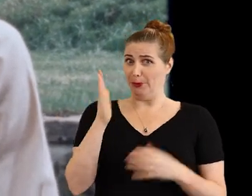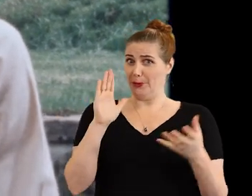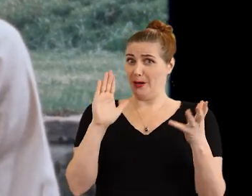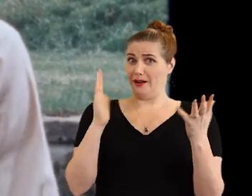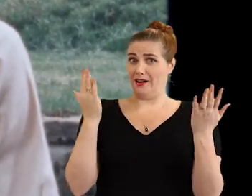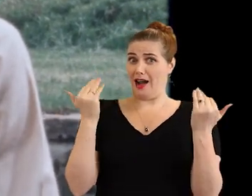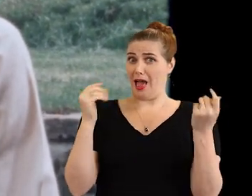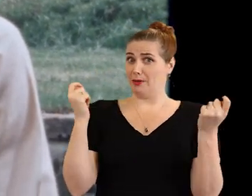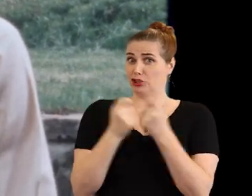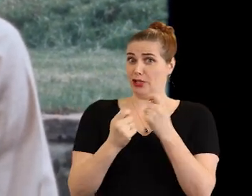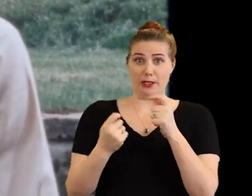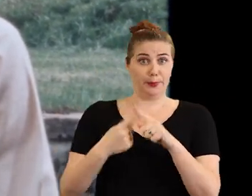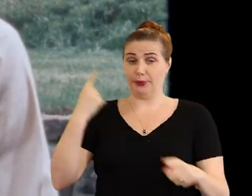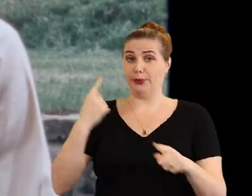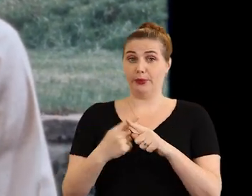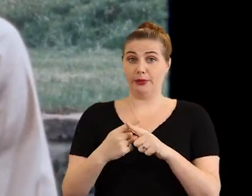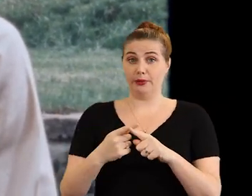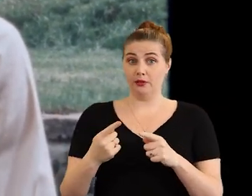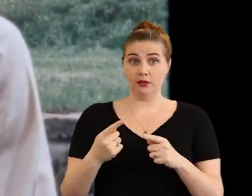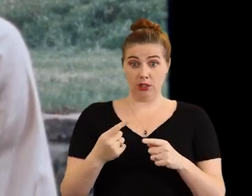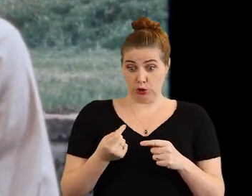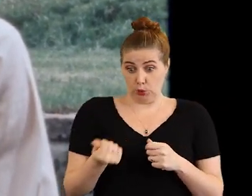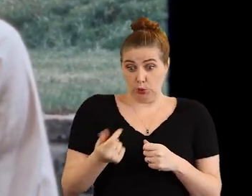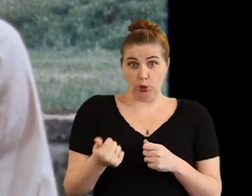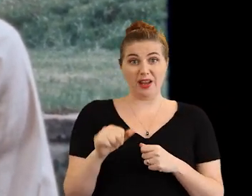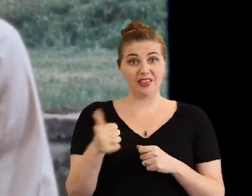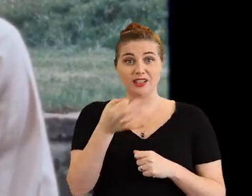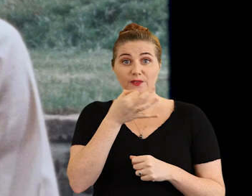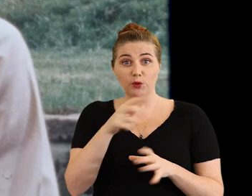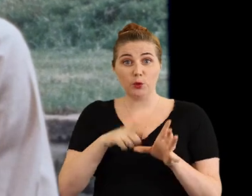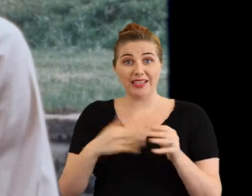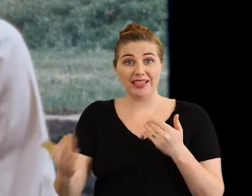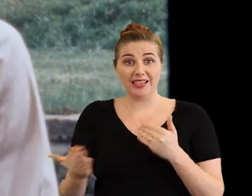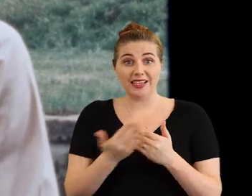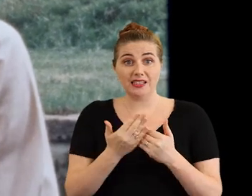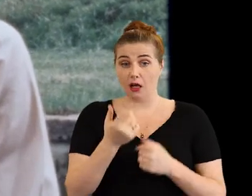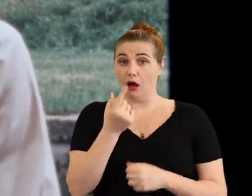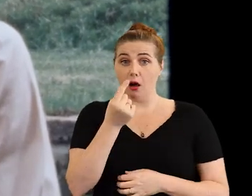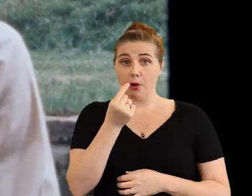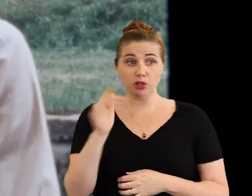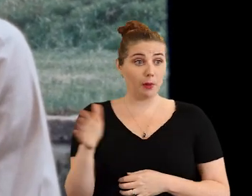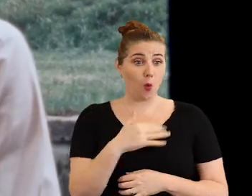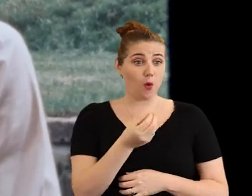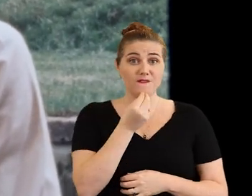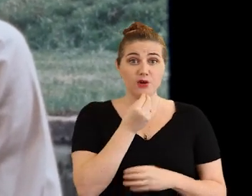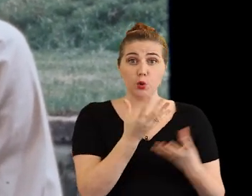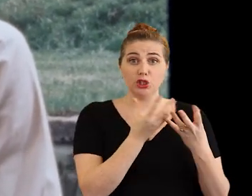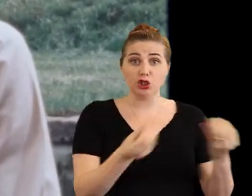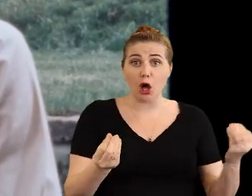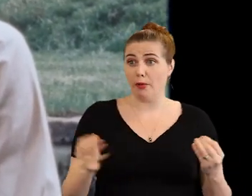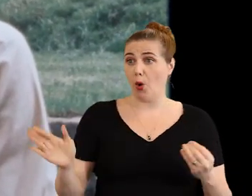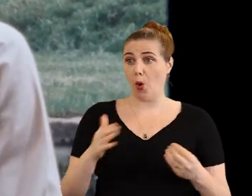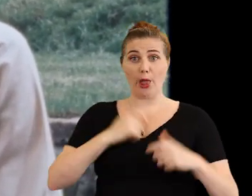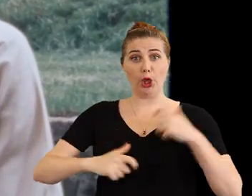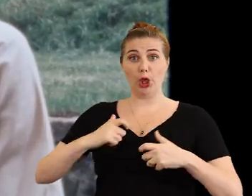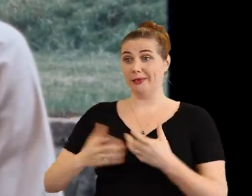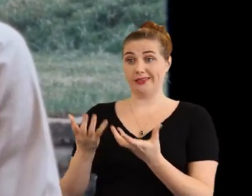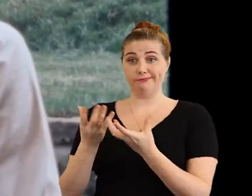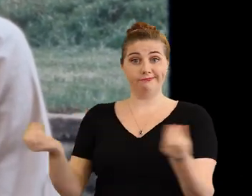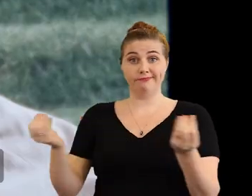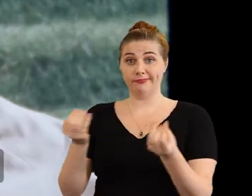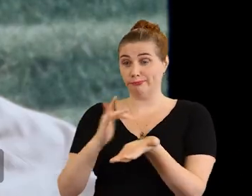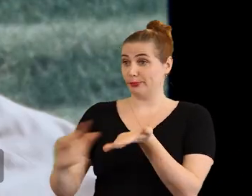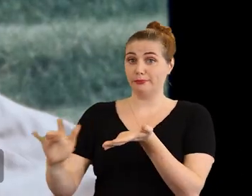major climatic change in the next few years, maybe much sooner than we imagine, of such a nature that it may in fact end our food supply and end our whole